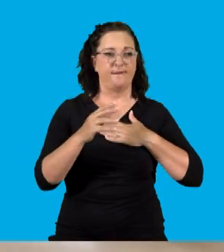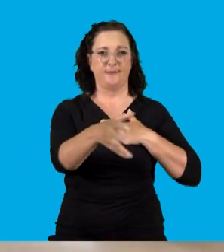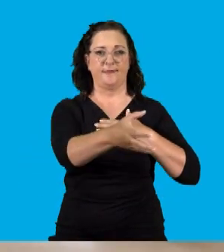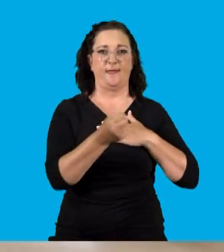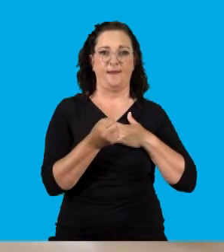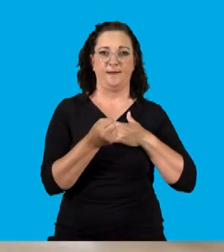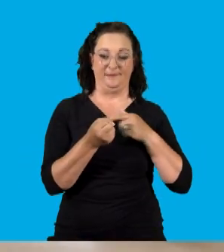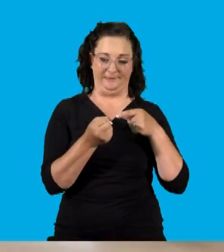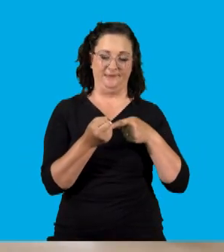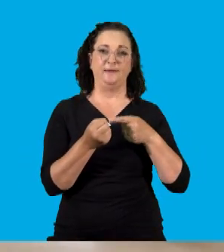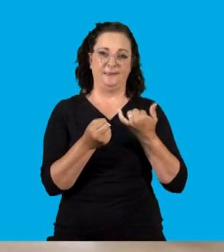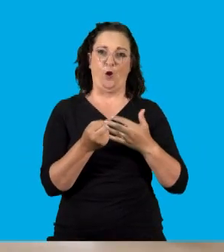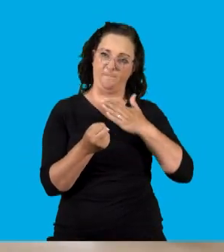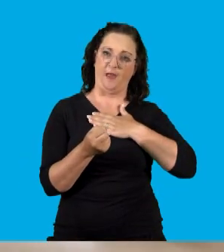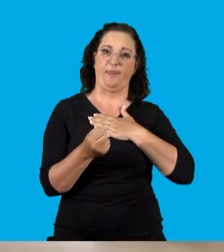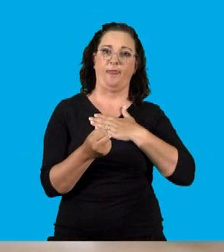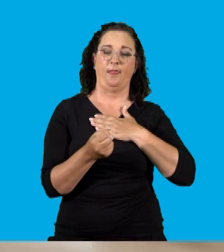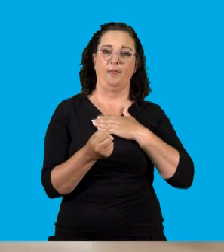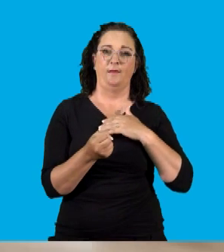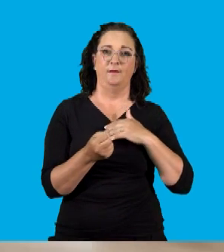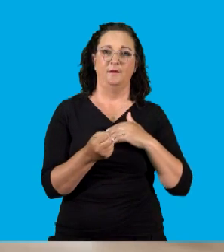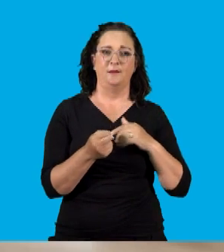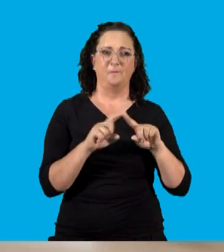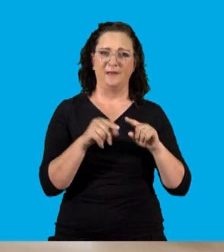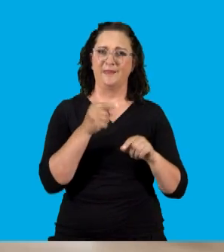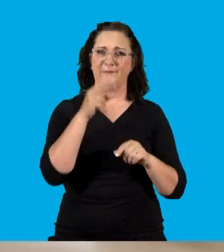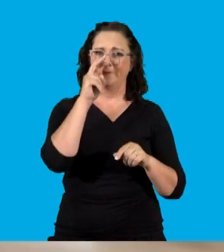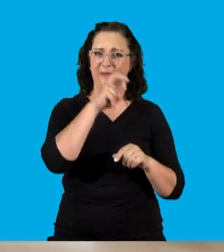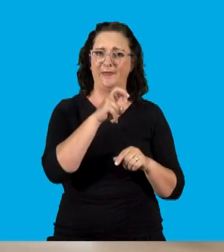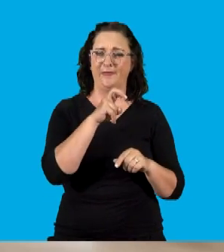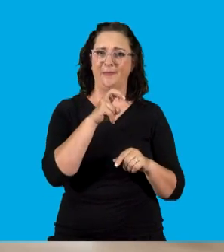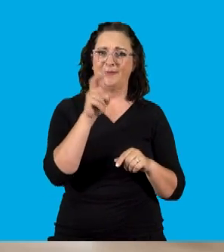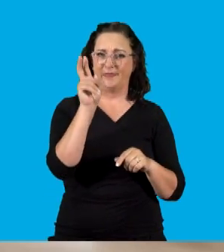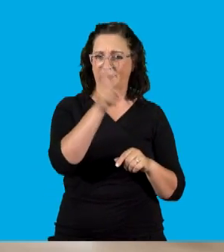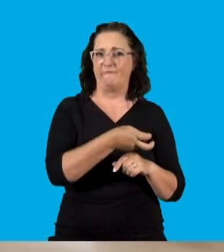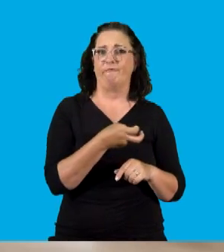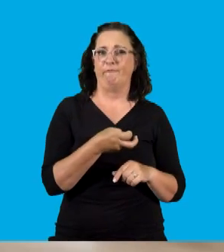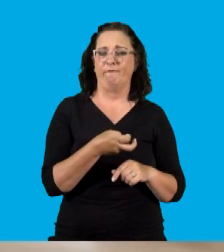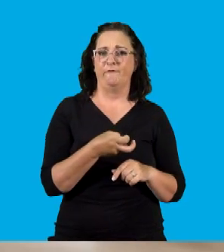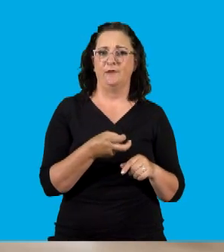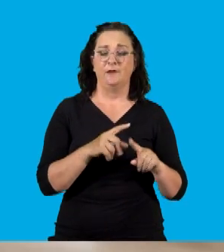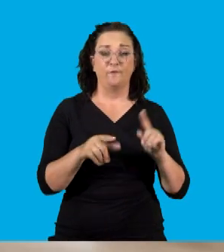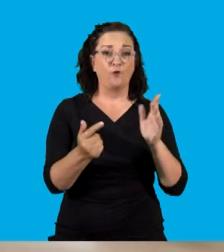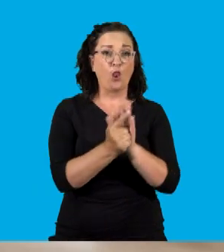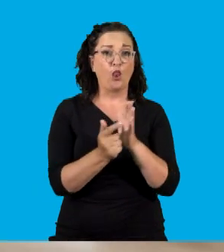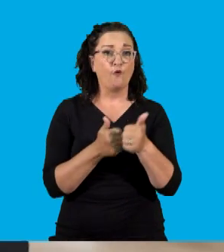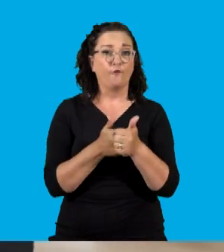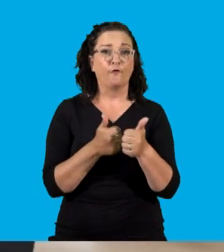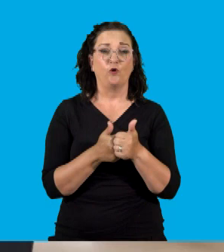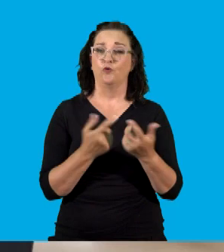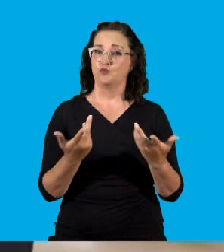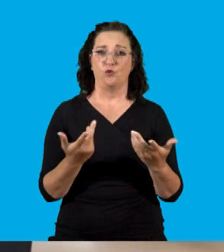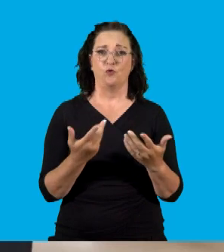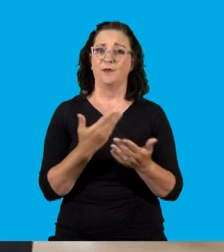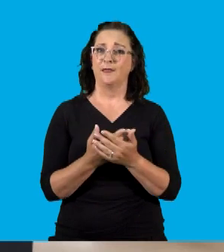you and make it as your own without the permission of the owner, that is theft. It's against the law